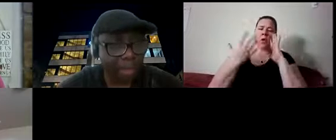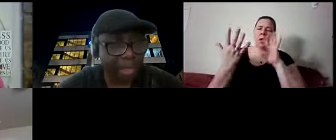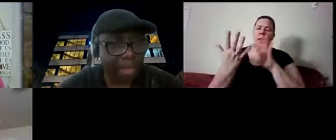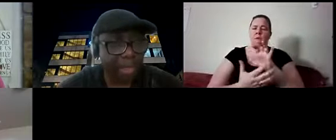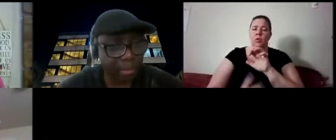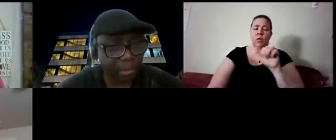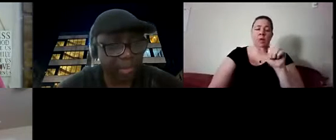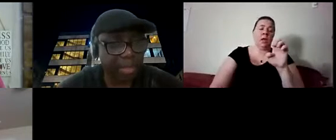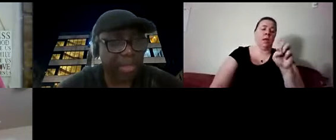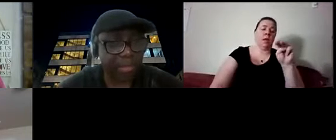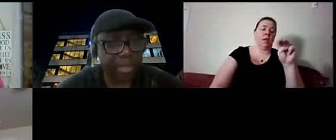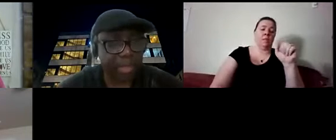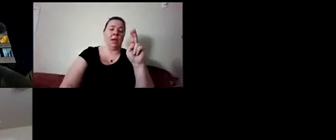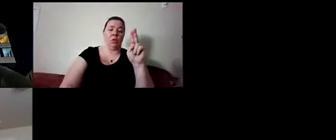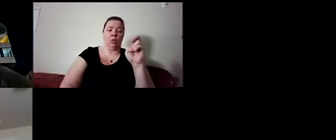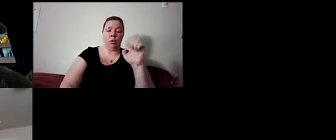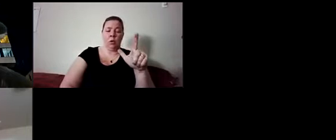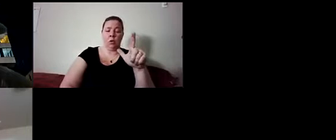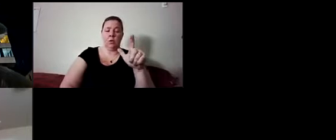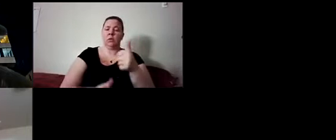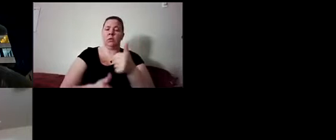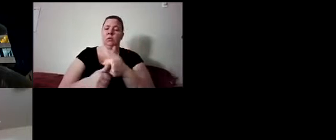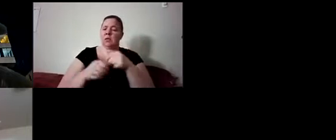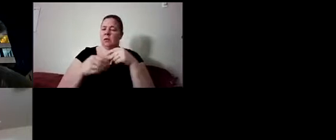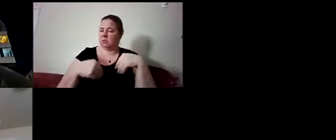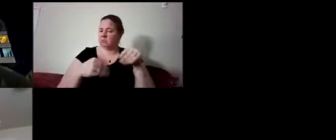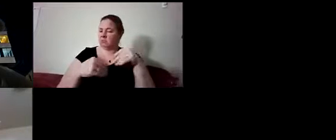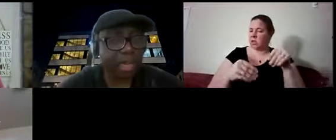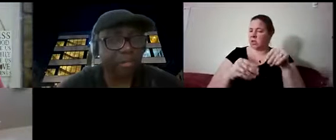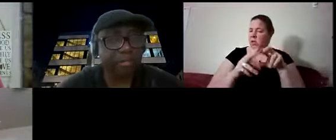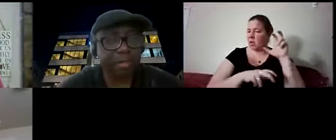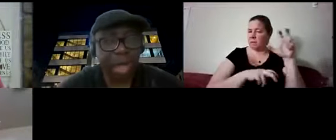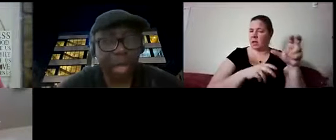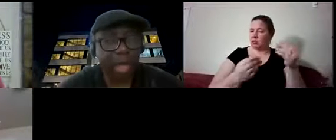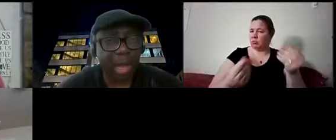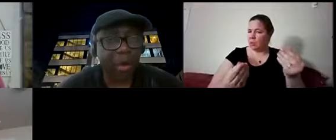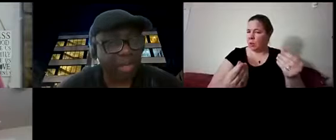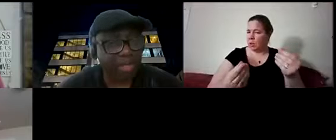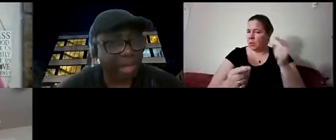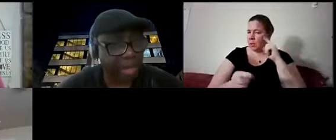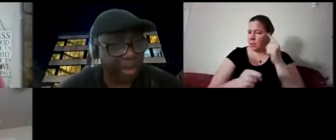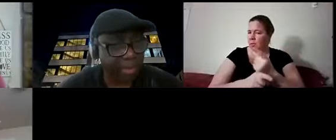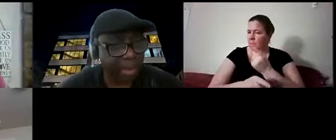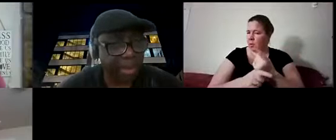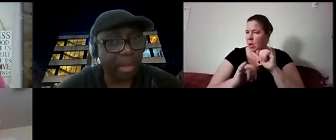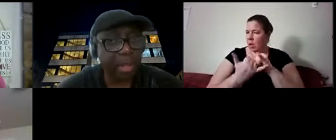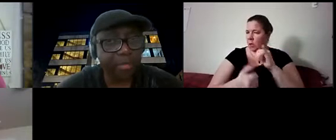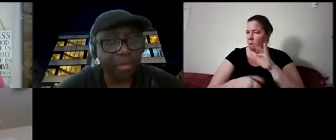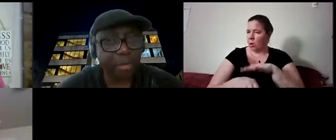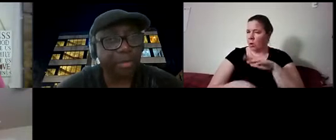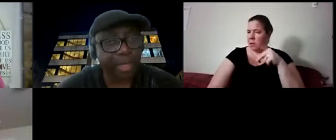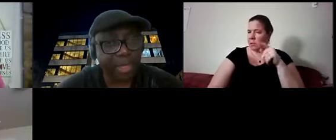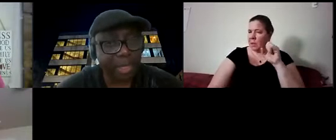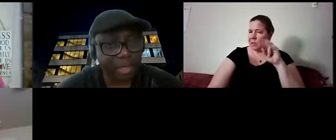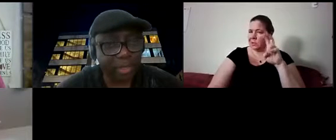Emmanuel apparently maybe is a real estate agent or investor, and he's trying to figure out how Onpassive can help him. If